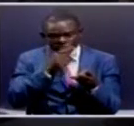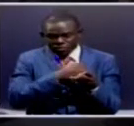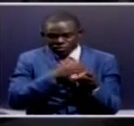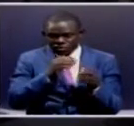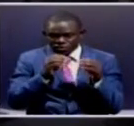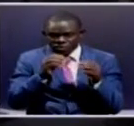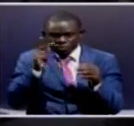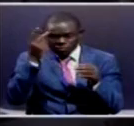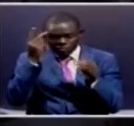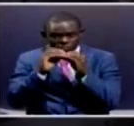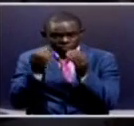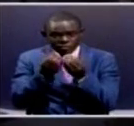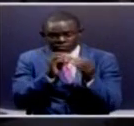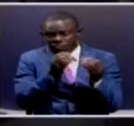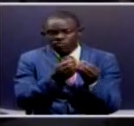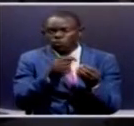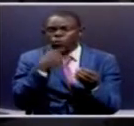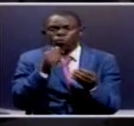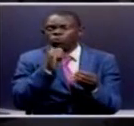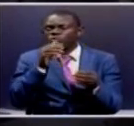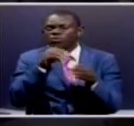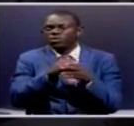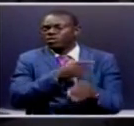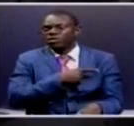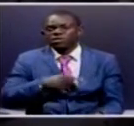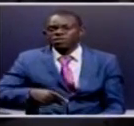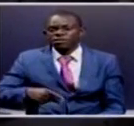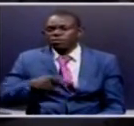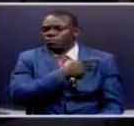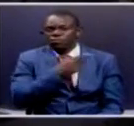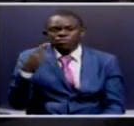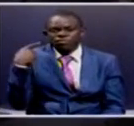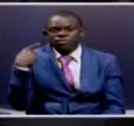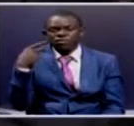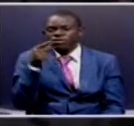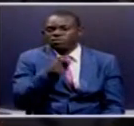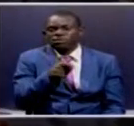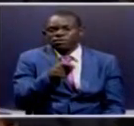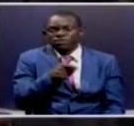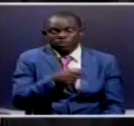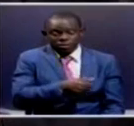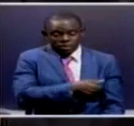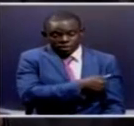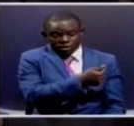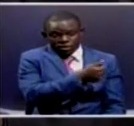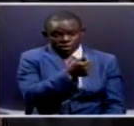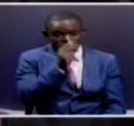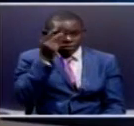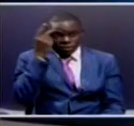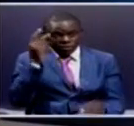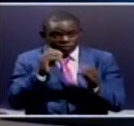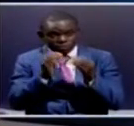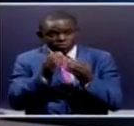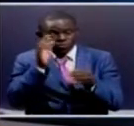who will be nominated by those respective political parties. And these groups... The bill